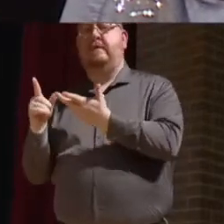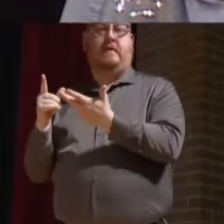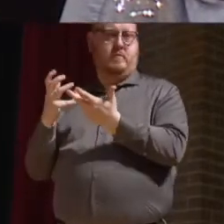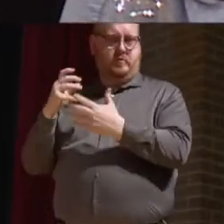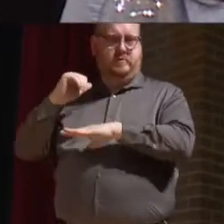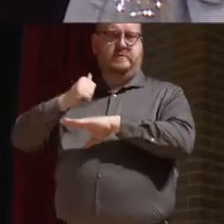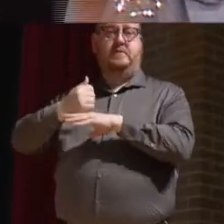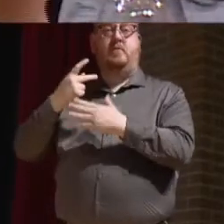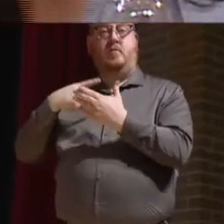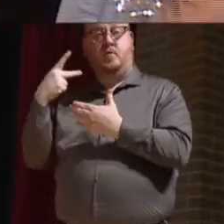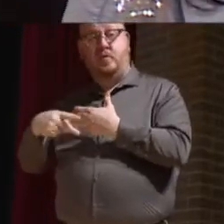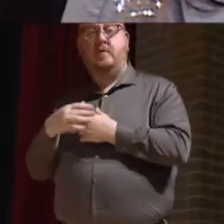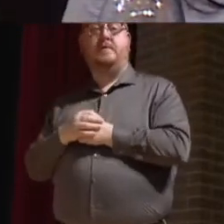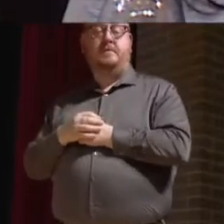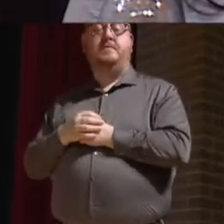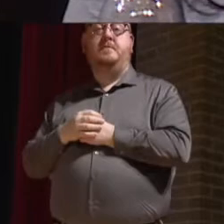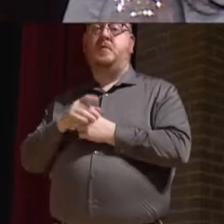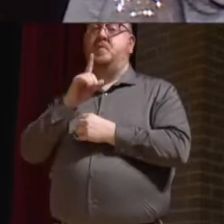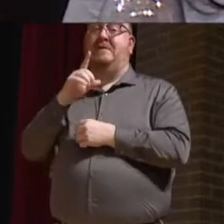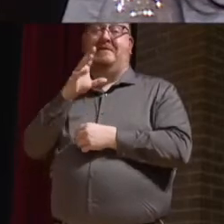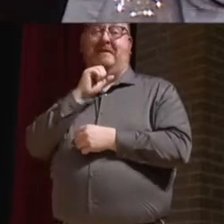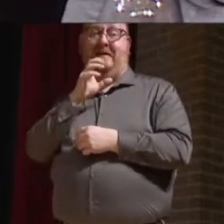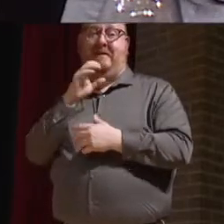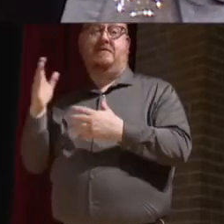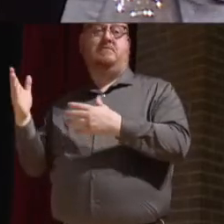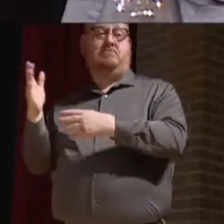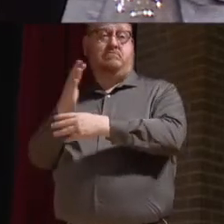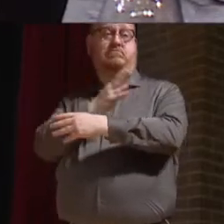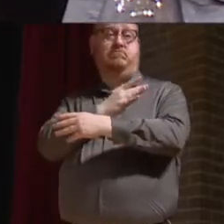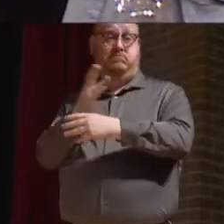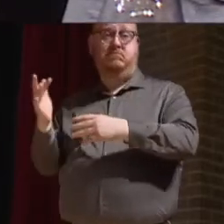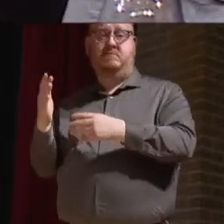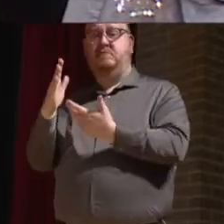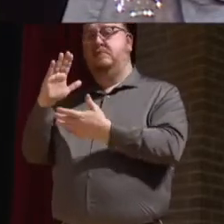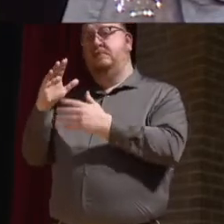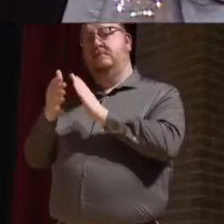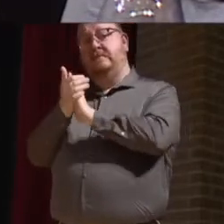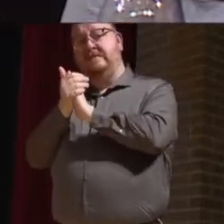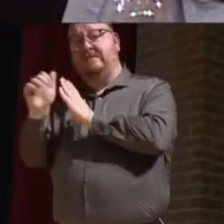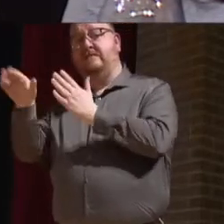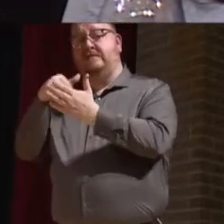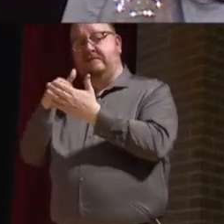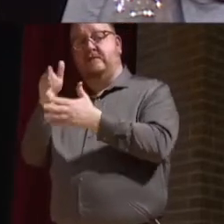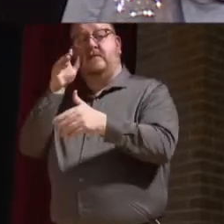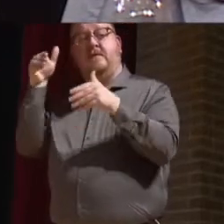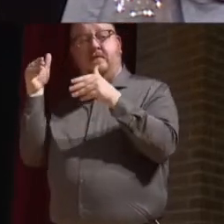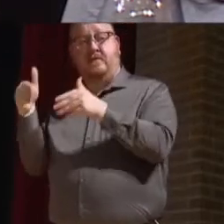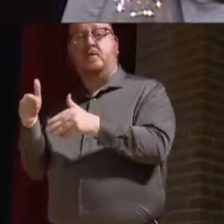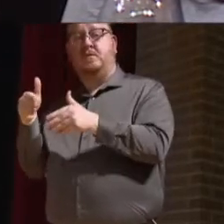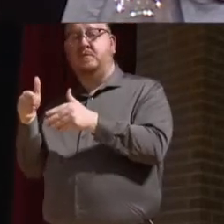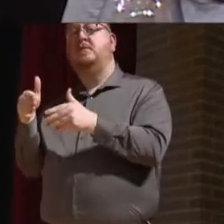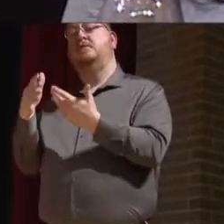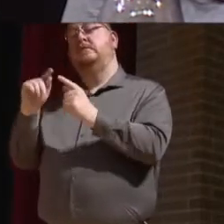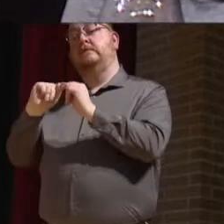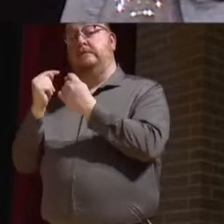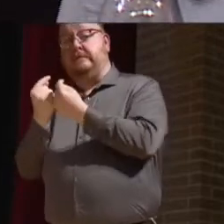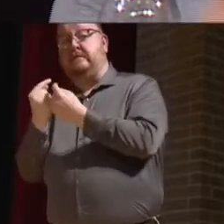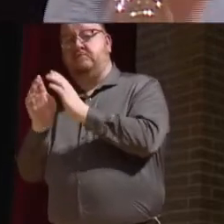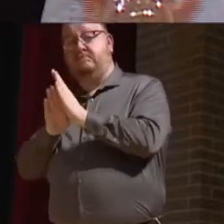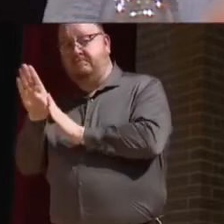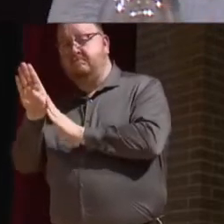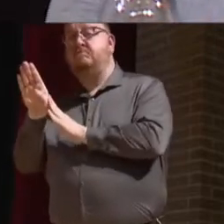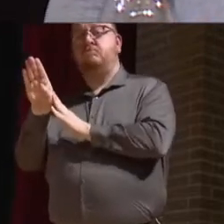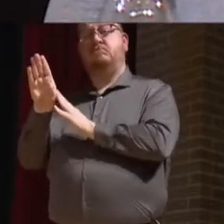So that's across the age span. Specifically, our Life Skills Center focuses on helping teens and young adults